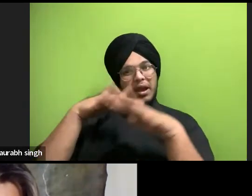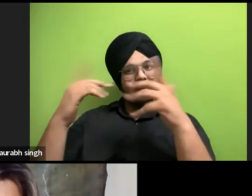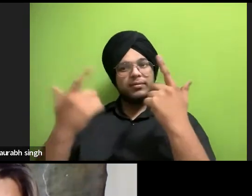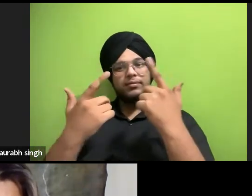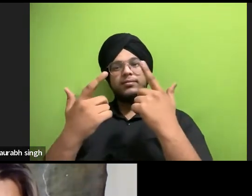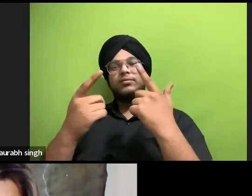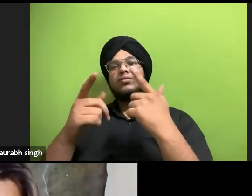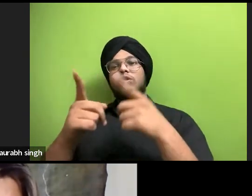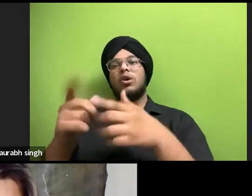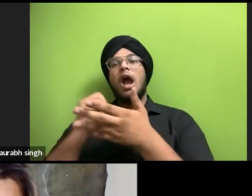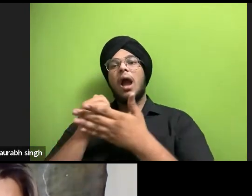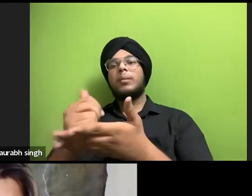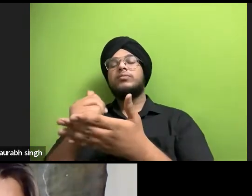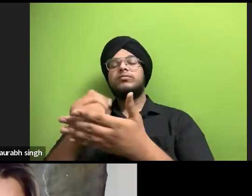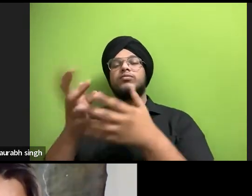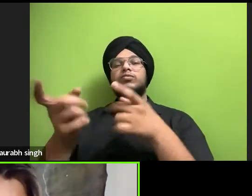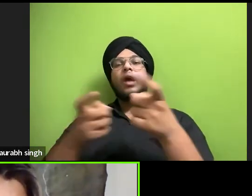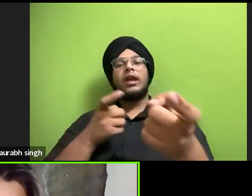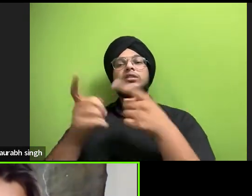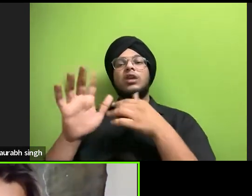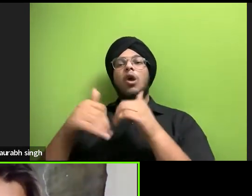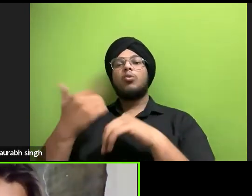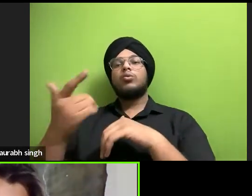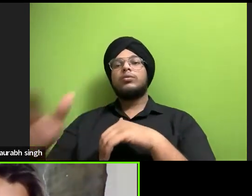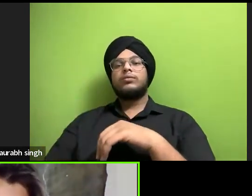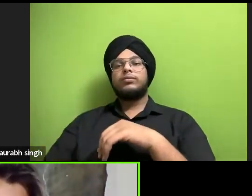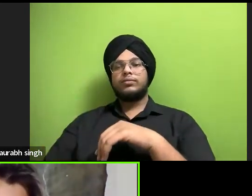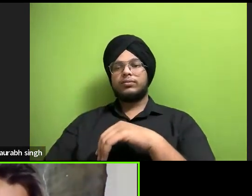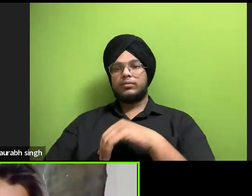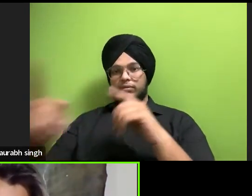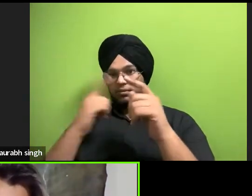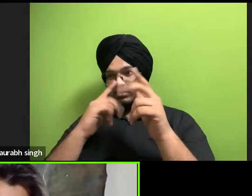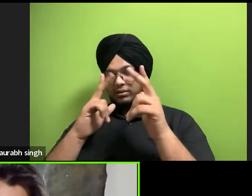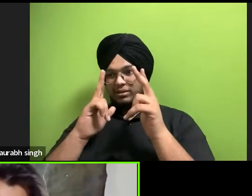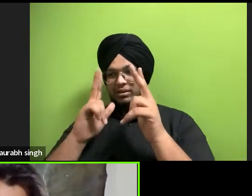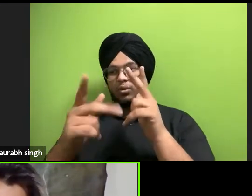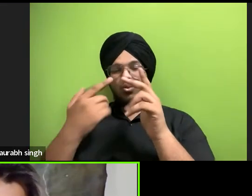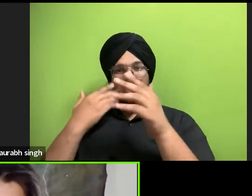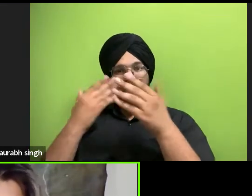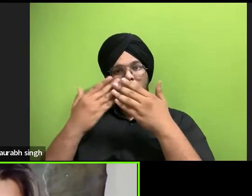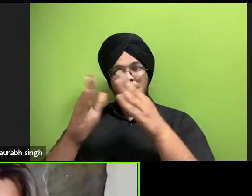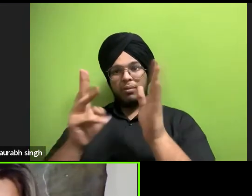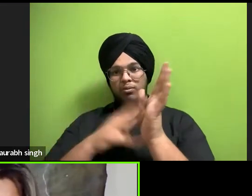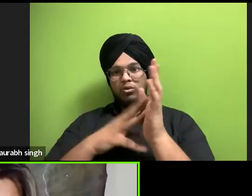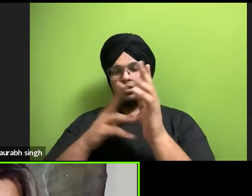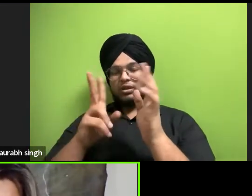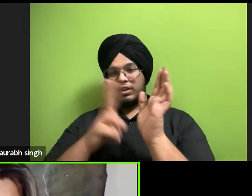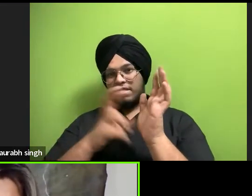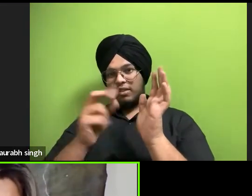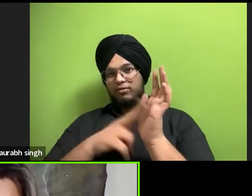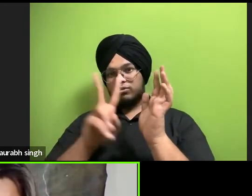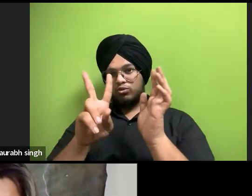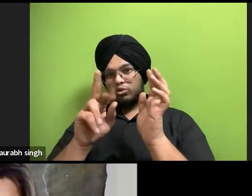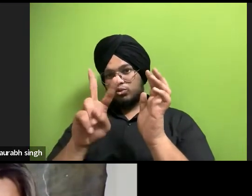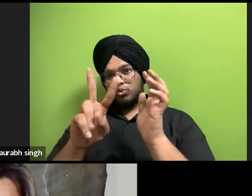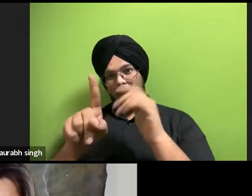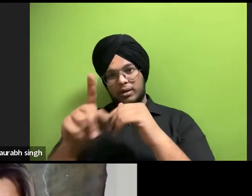have helped you cope? I think, when we opened the museum in November 2021,